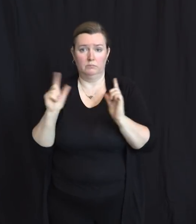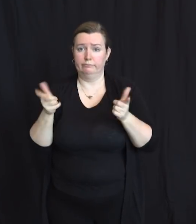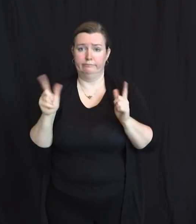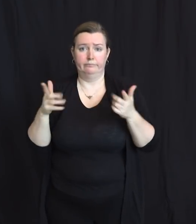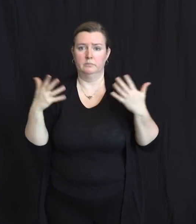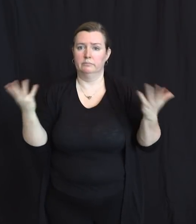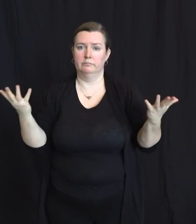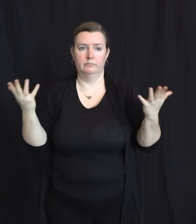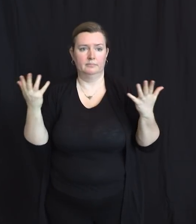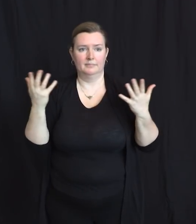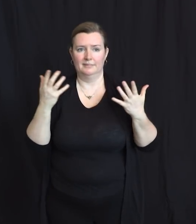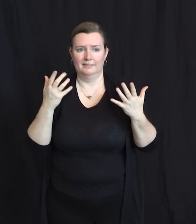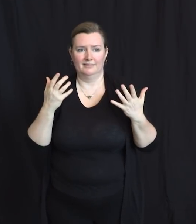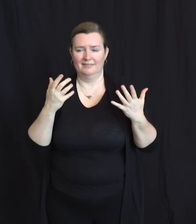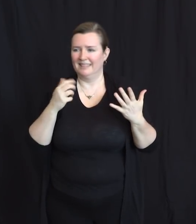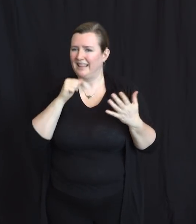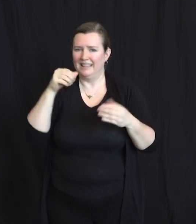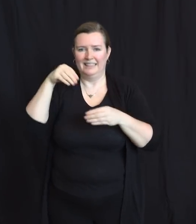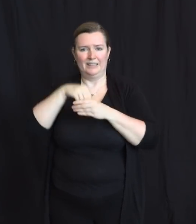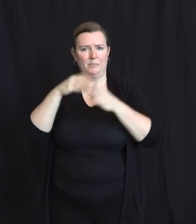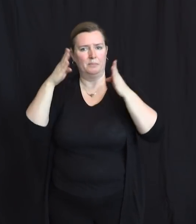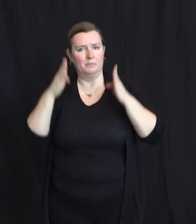and in person and celebrating together.